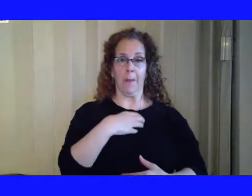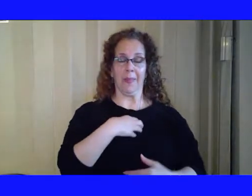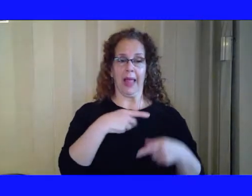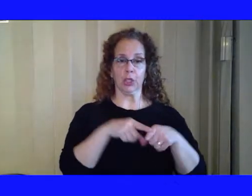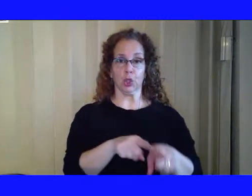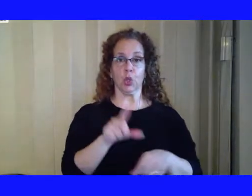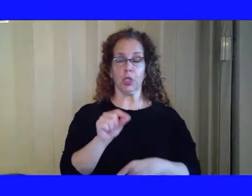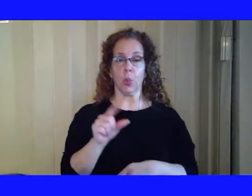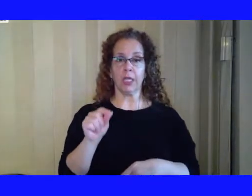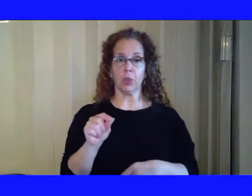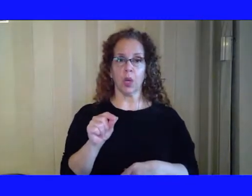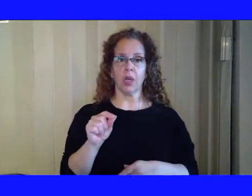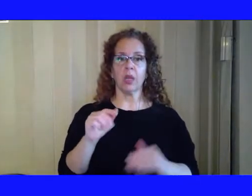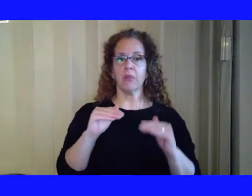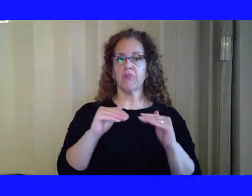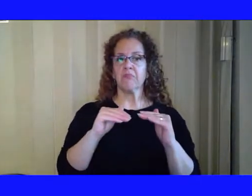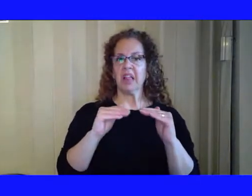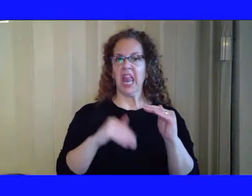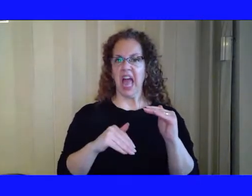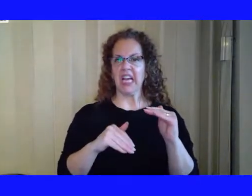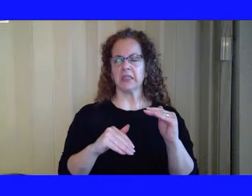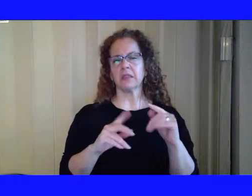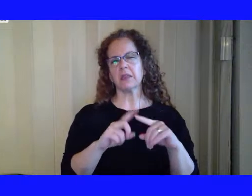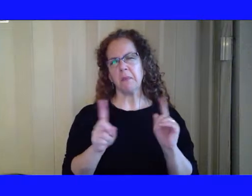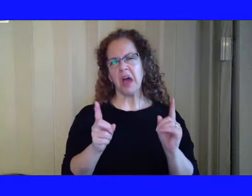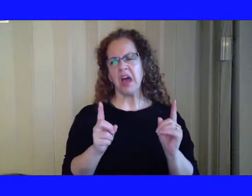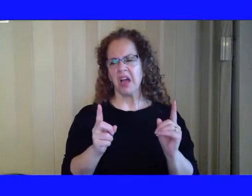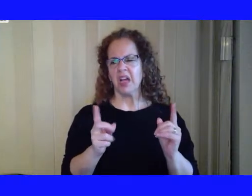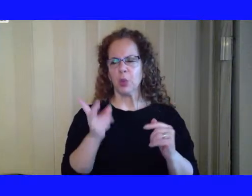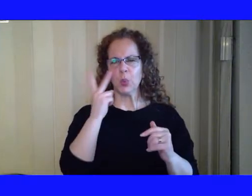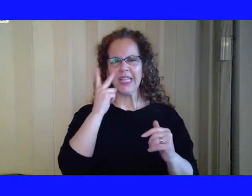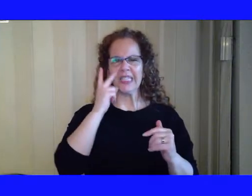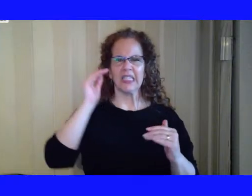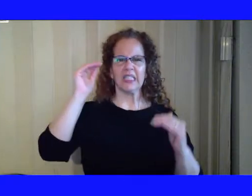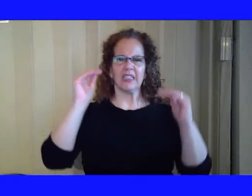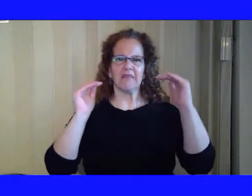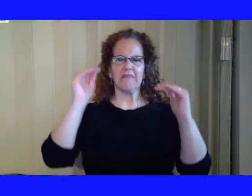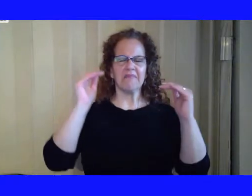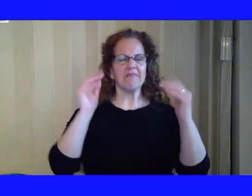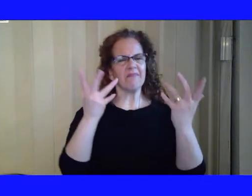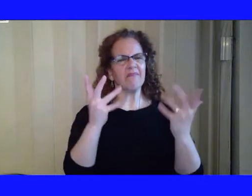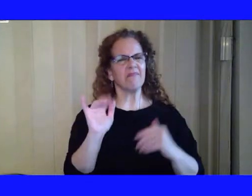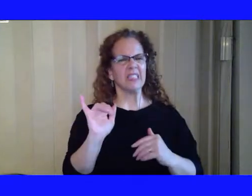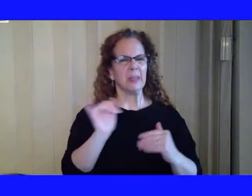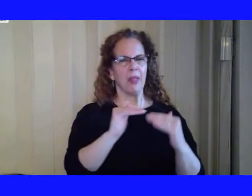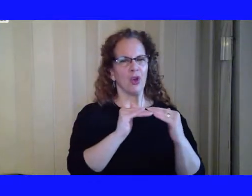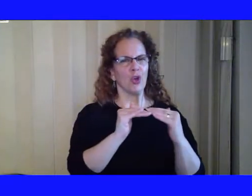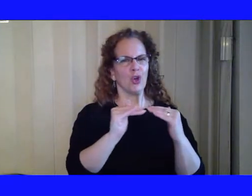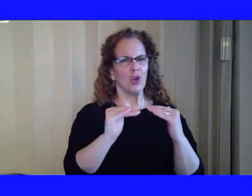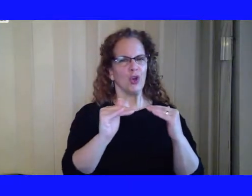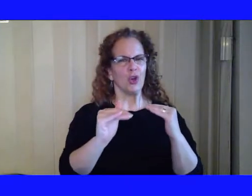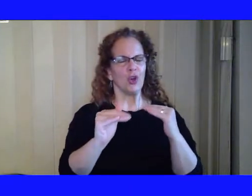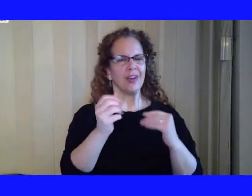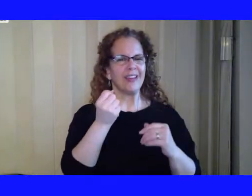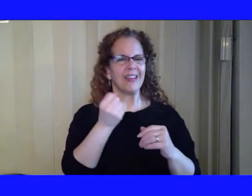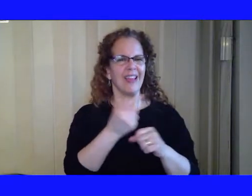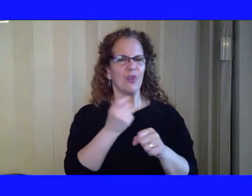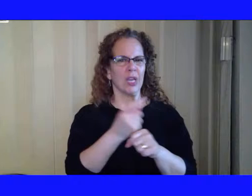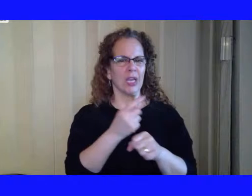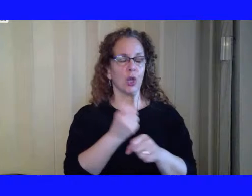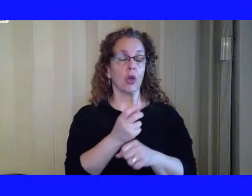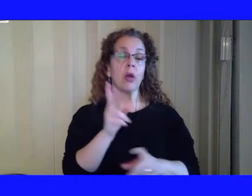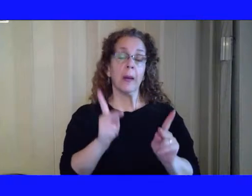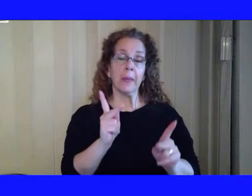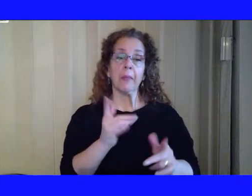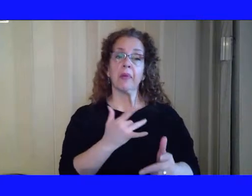our external complaints, because our staff members really do avail themselves of the office and have faith in the office